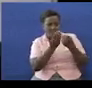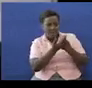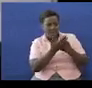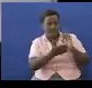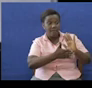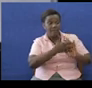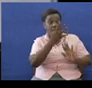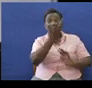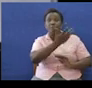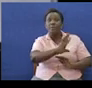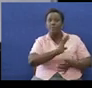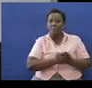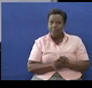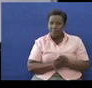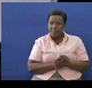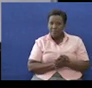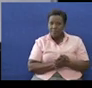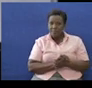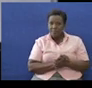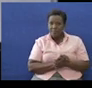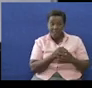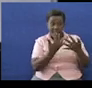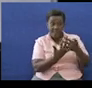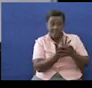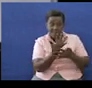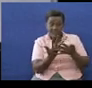you know where is the catchment area?